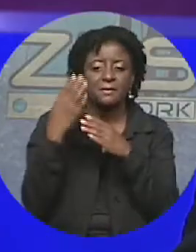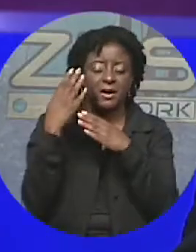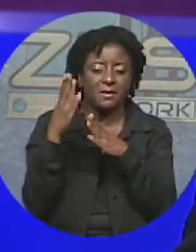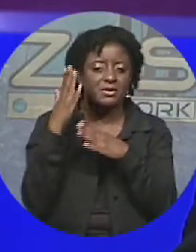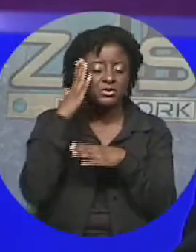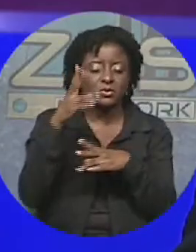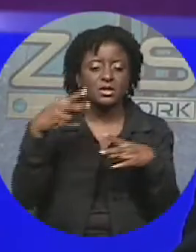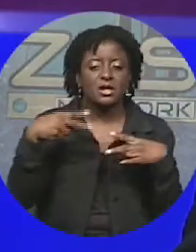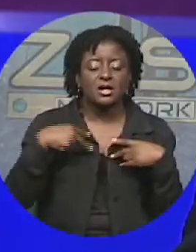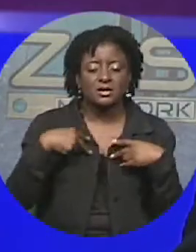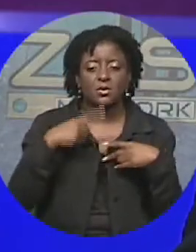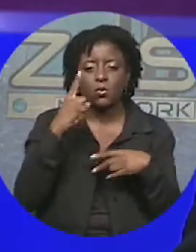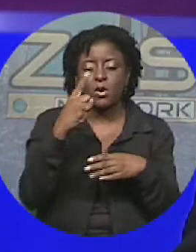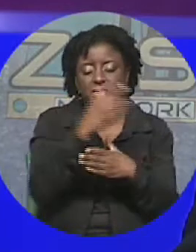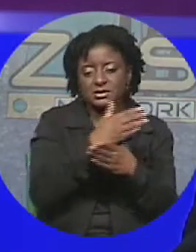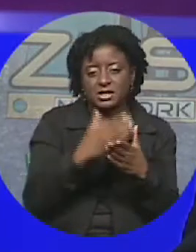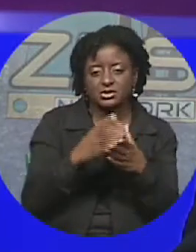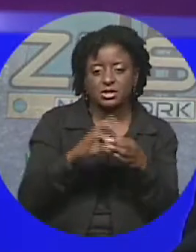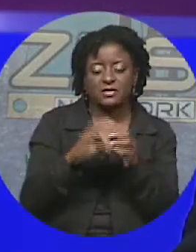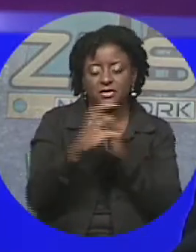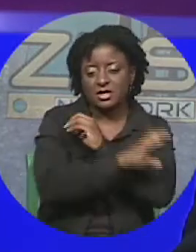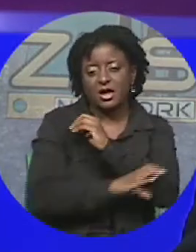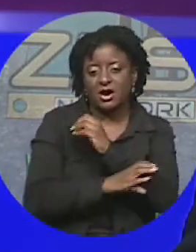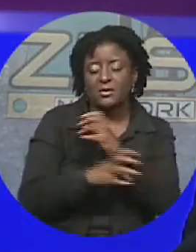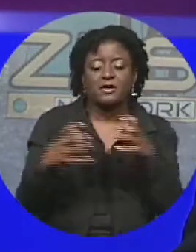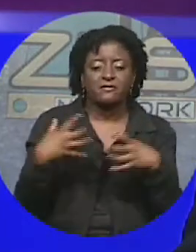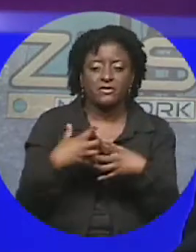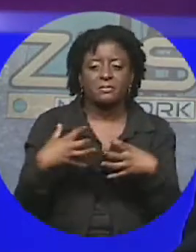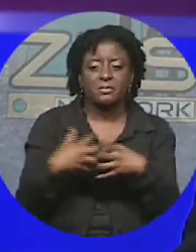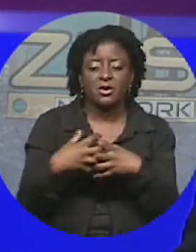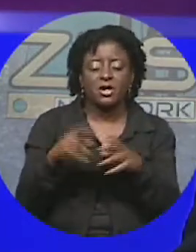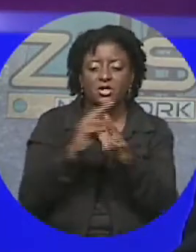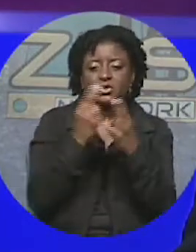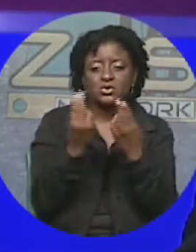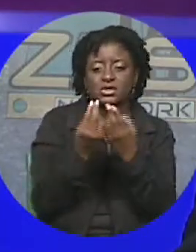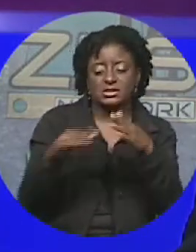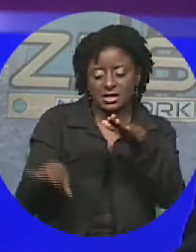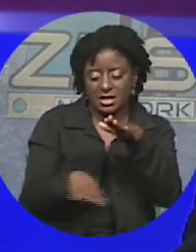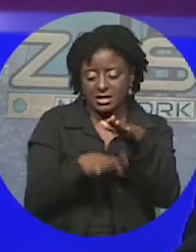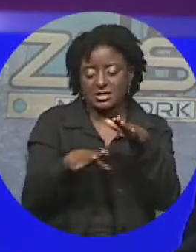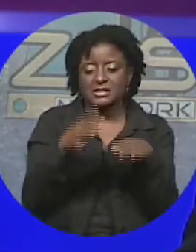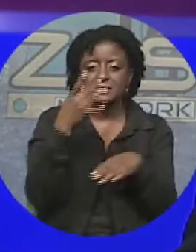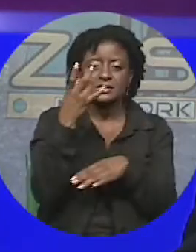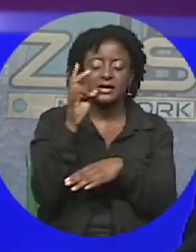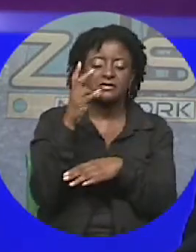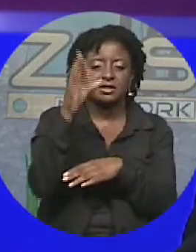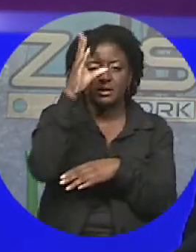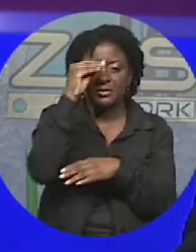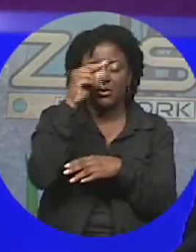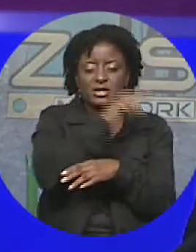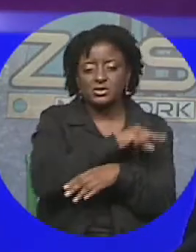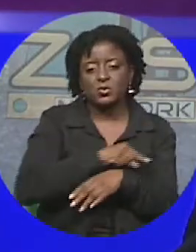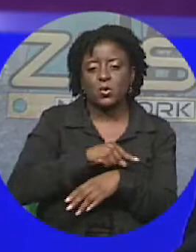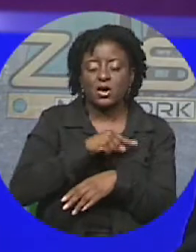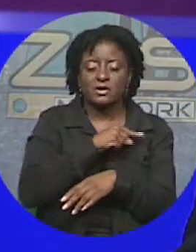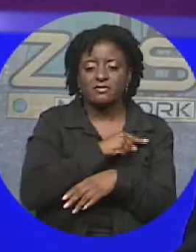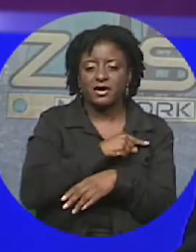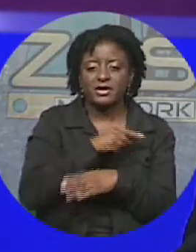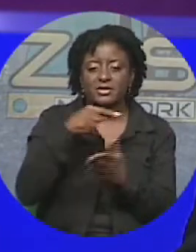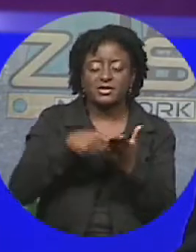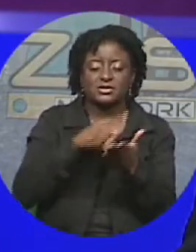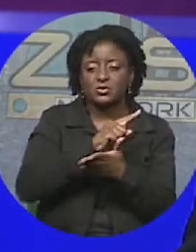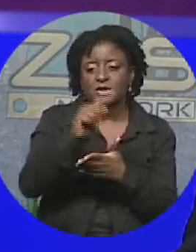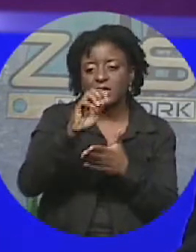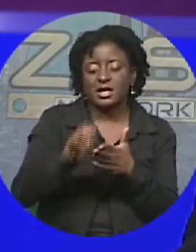Bahamas will host one section of the Caribbean Football Union's Under-17 Boys qualifiers this week at the Roscoe Davies pitch. The 2-4-2 will